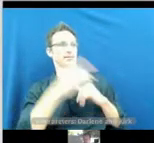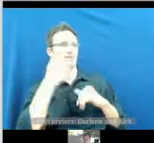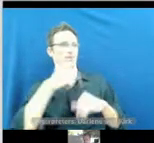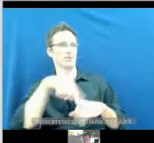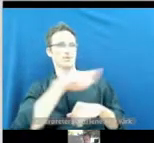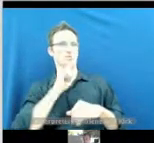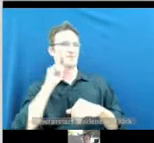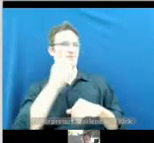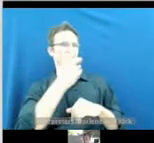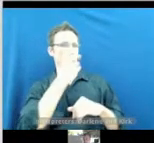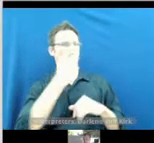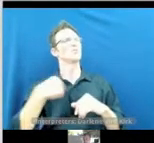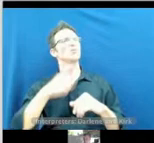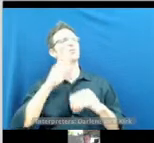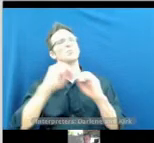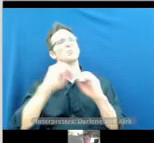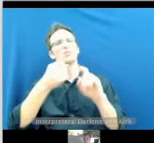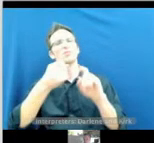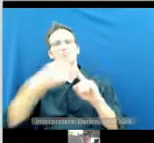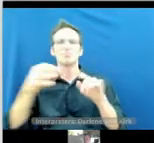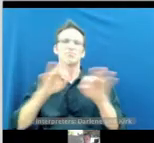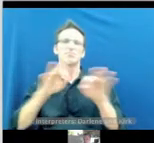linguistic component as well.